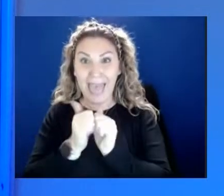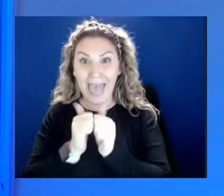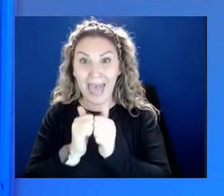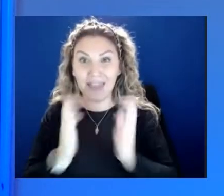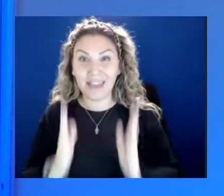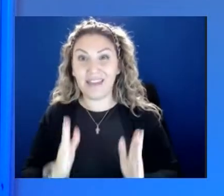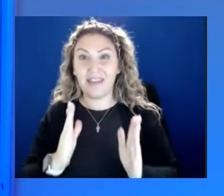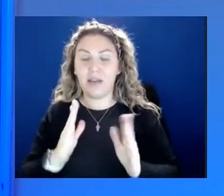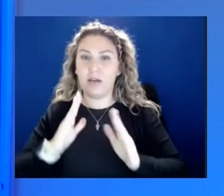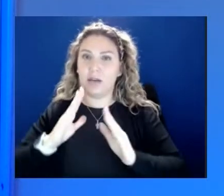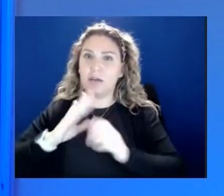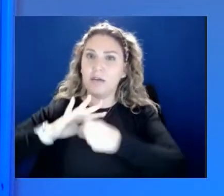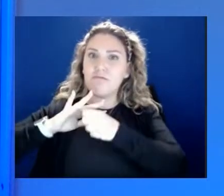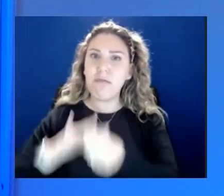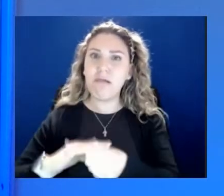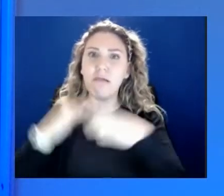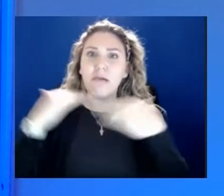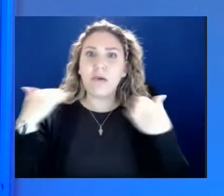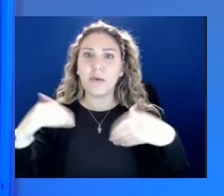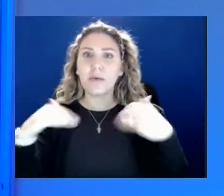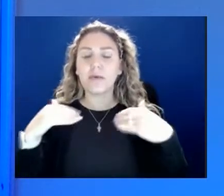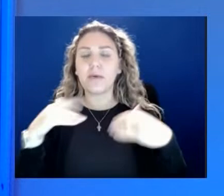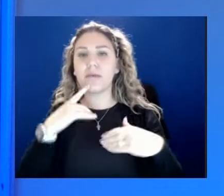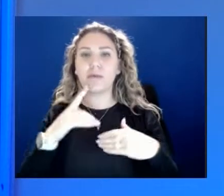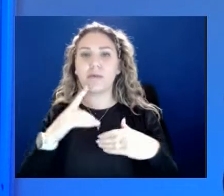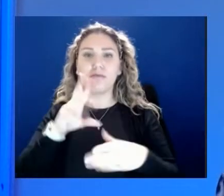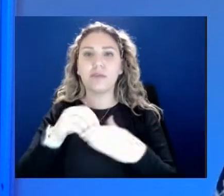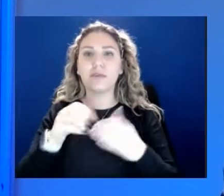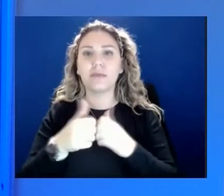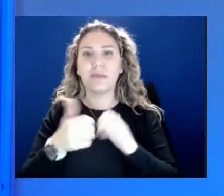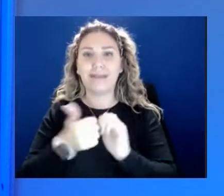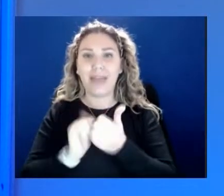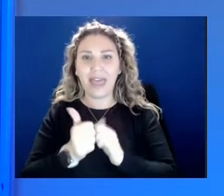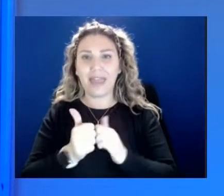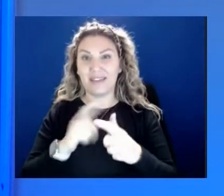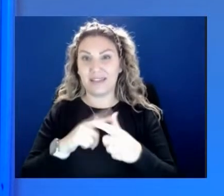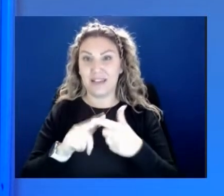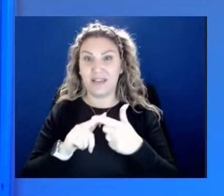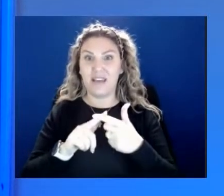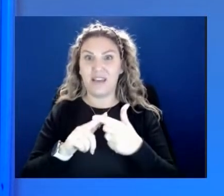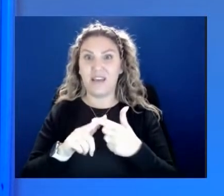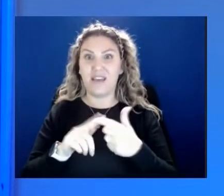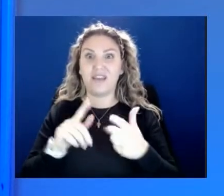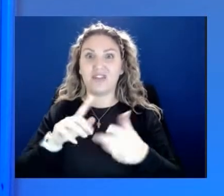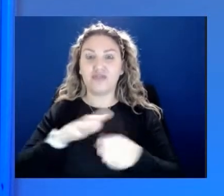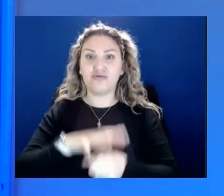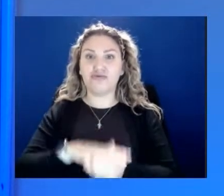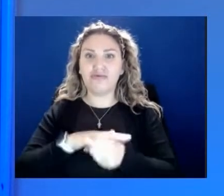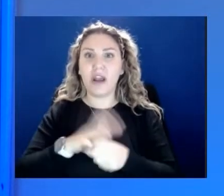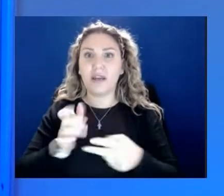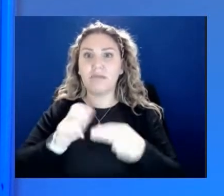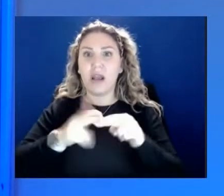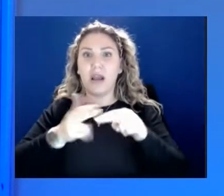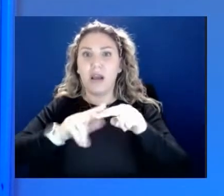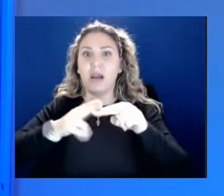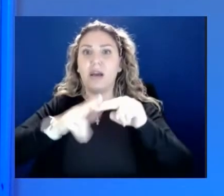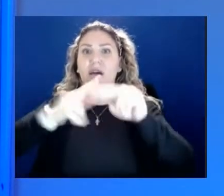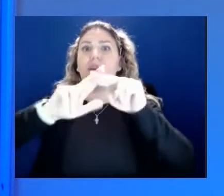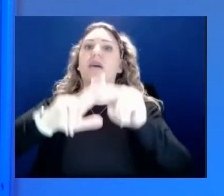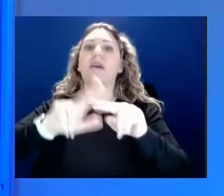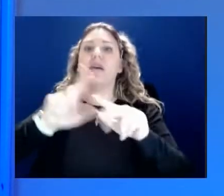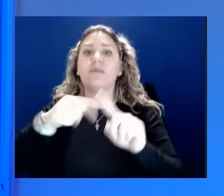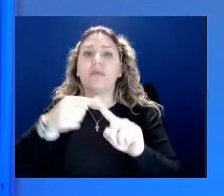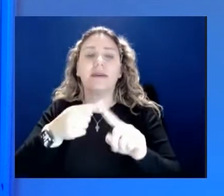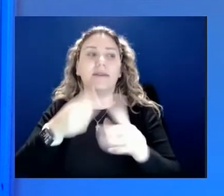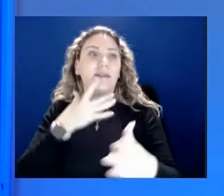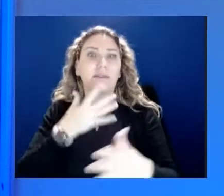our students who are participating in athletics, and then that pressure climbs as they're approaching opportunities for college. And so I would say, as people